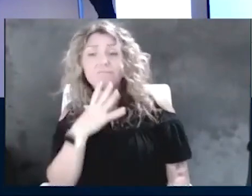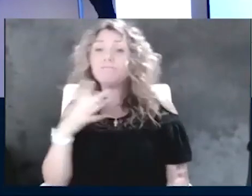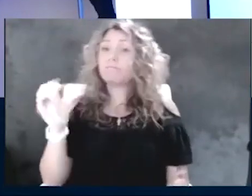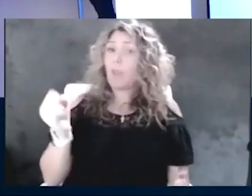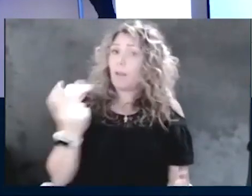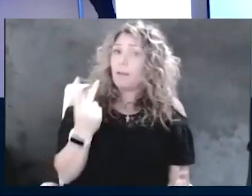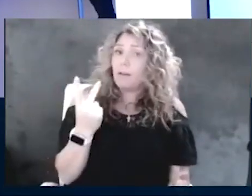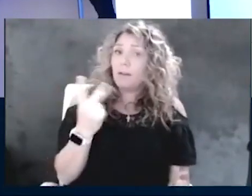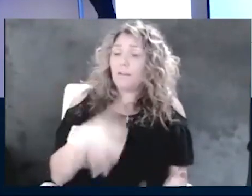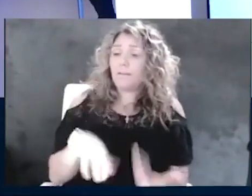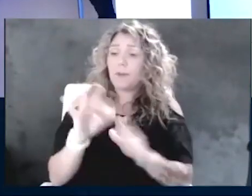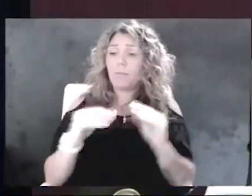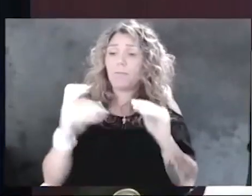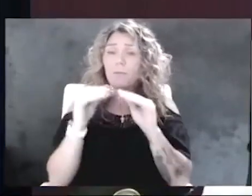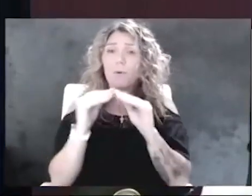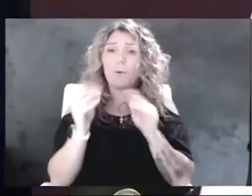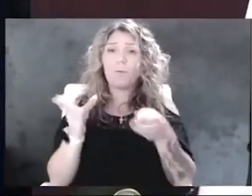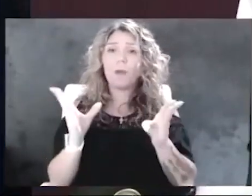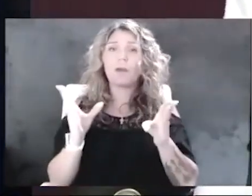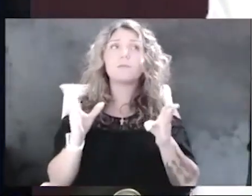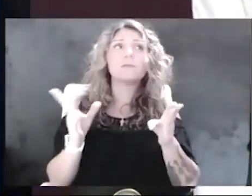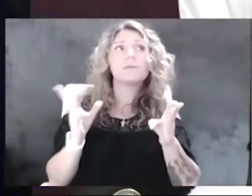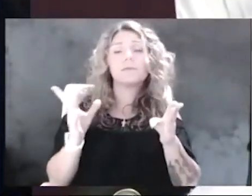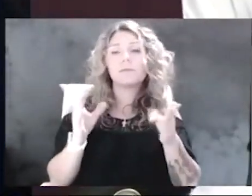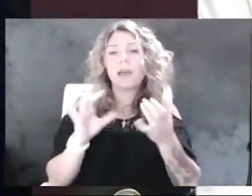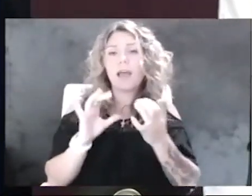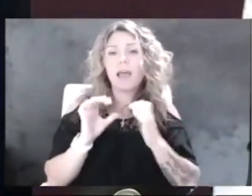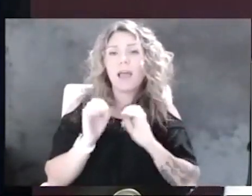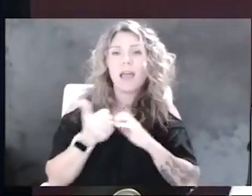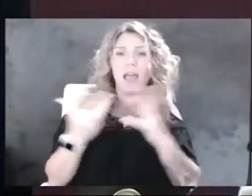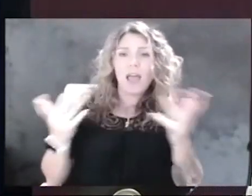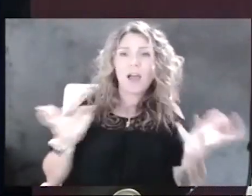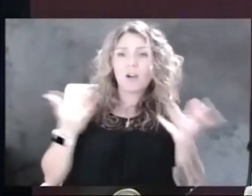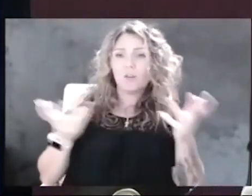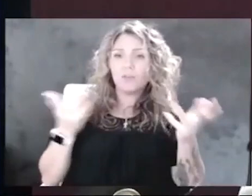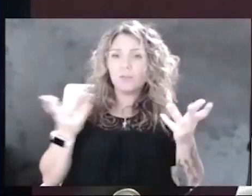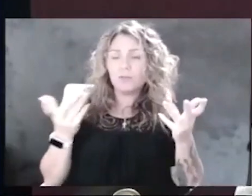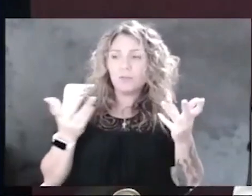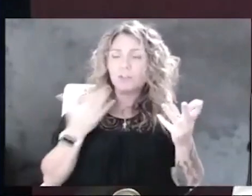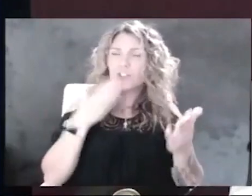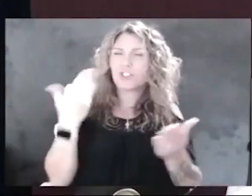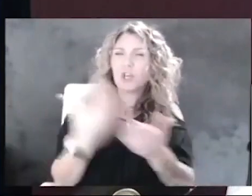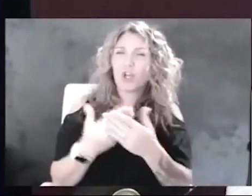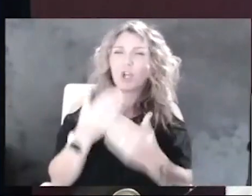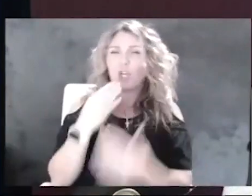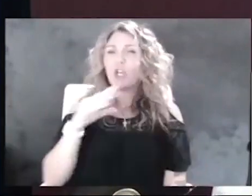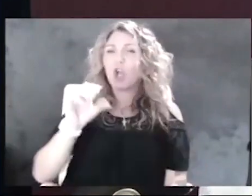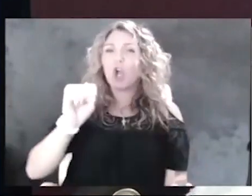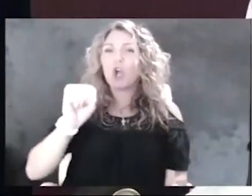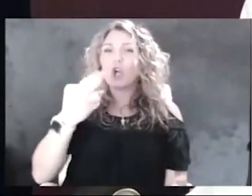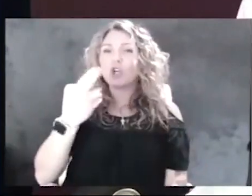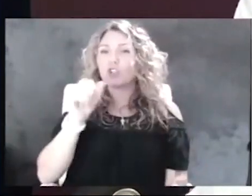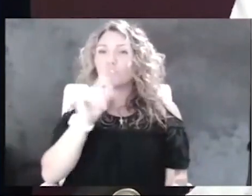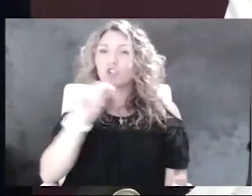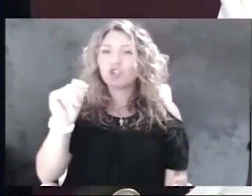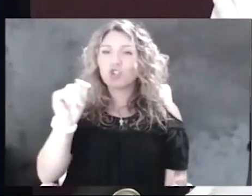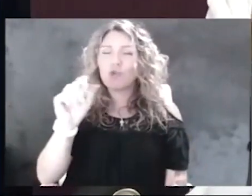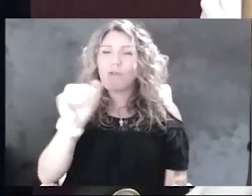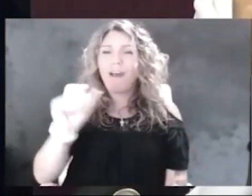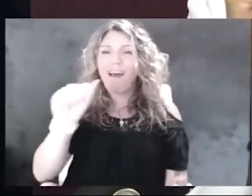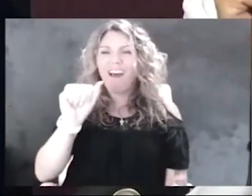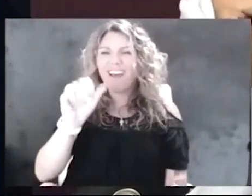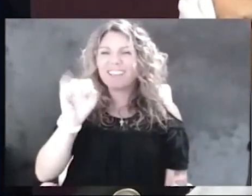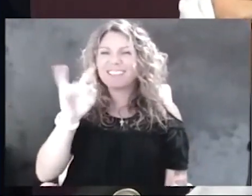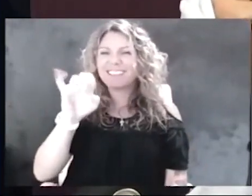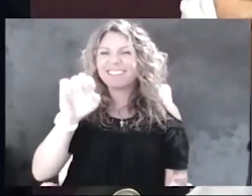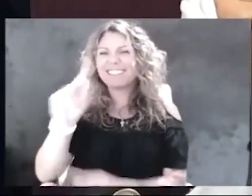ways than you could shake a stick at. There's a good Midwestern term that's very medical. That to try and